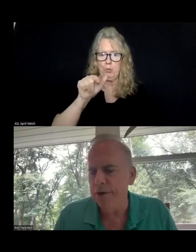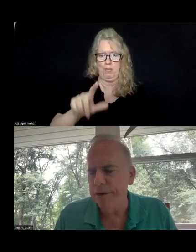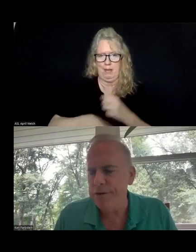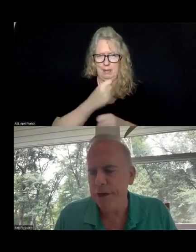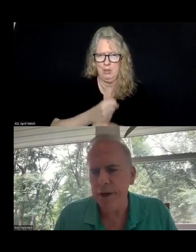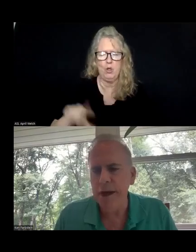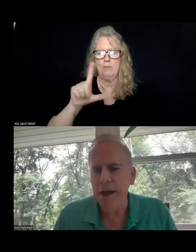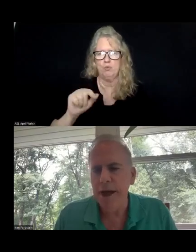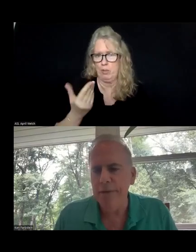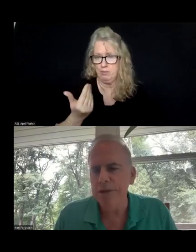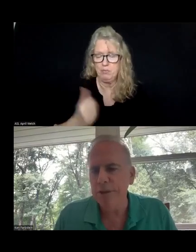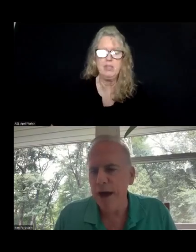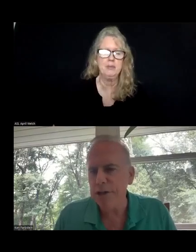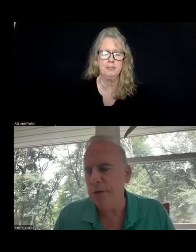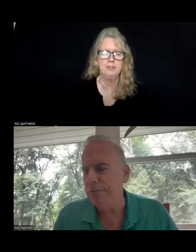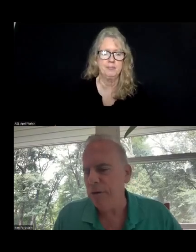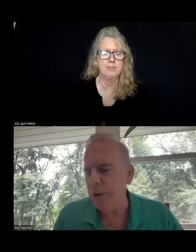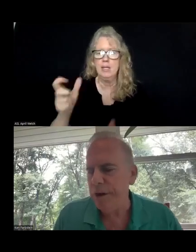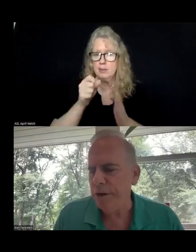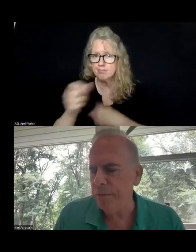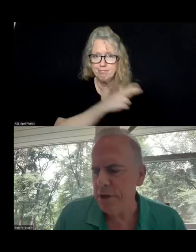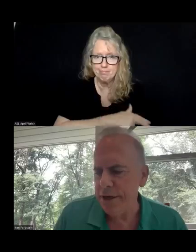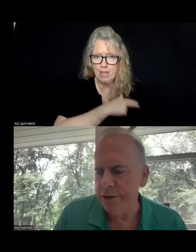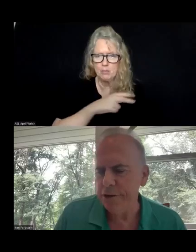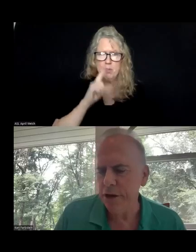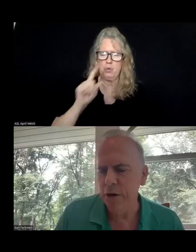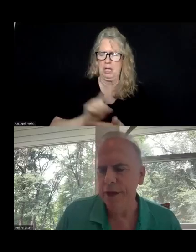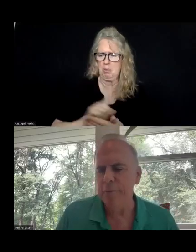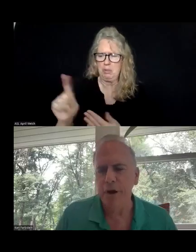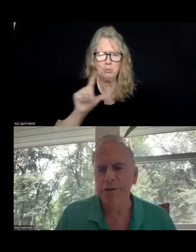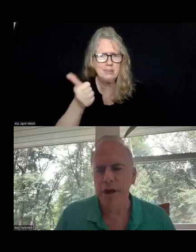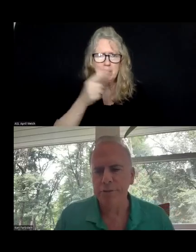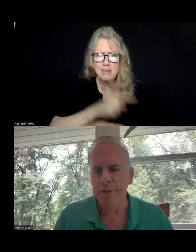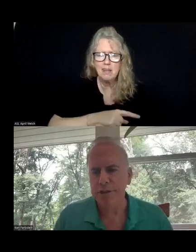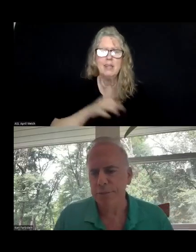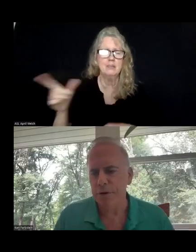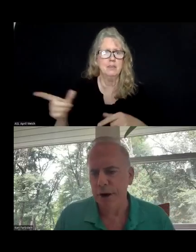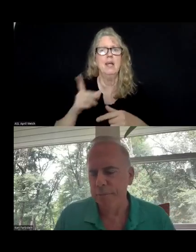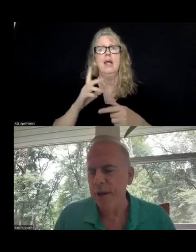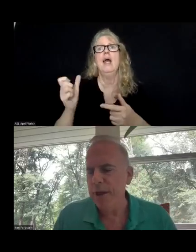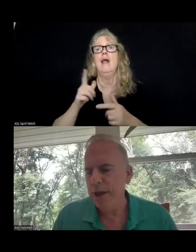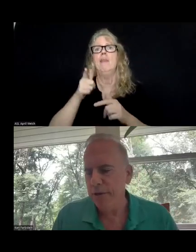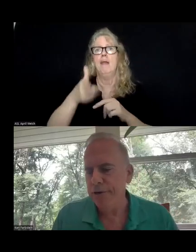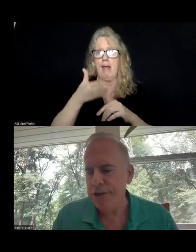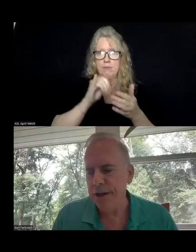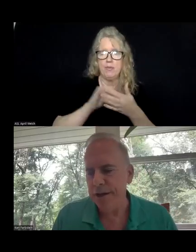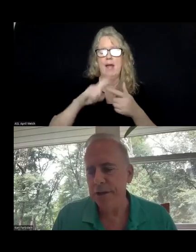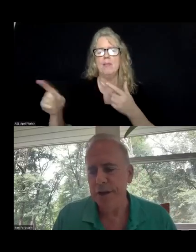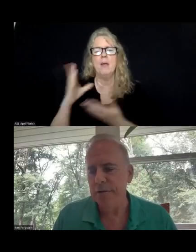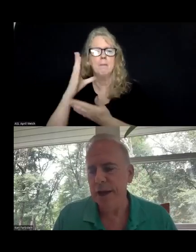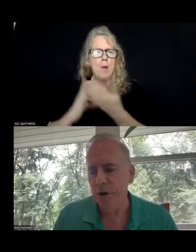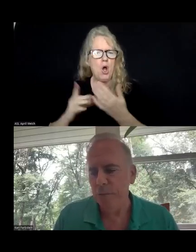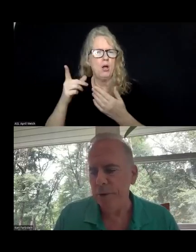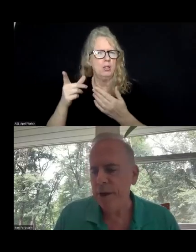October 2015, and then was in the hospital for a week or 10 days or so, and then in a partial hospitalization program for 10 days,